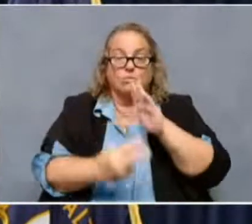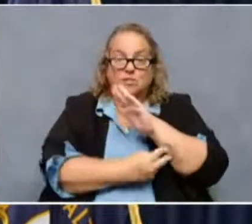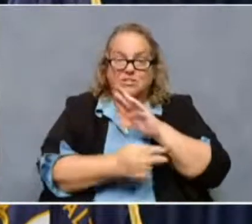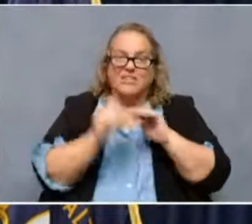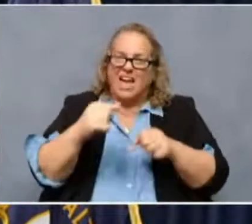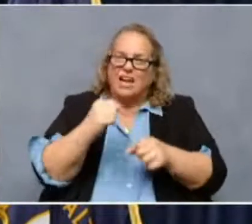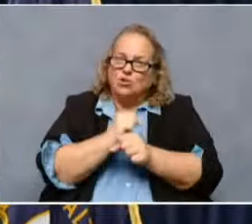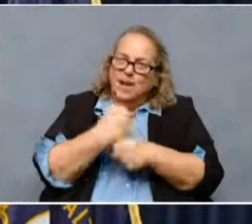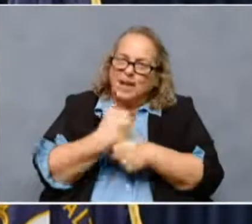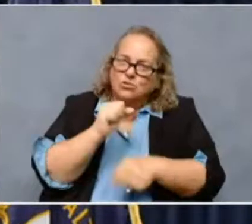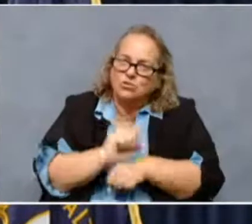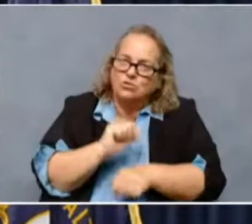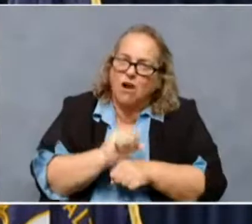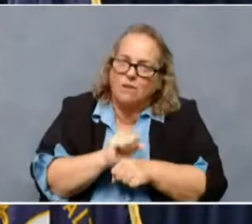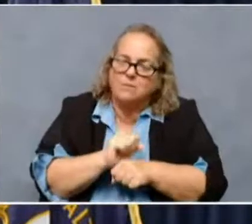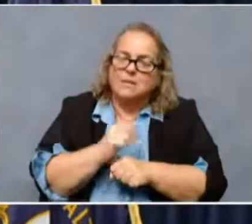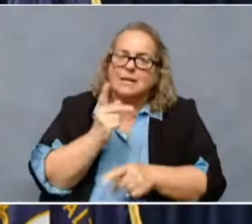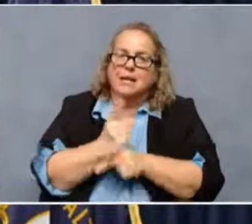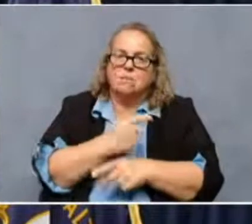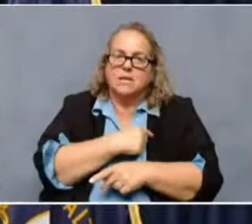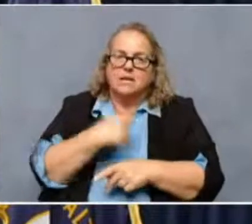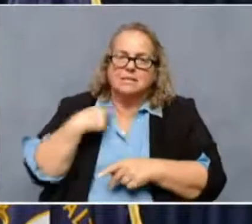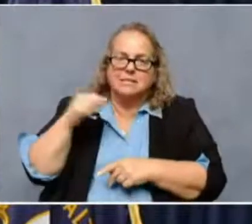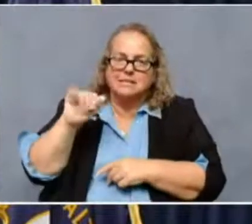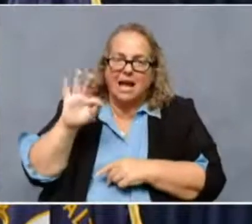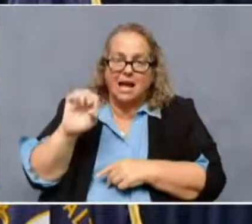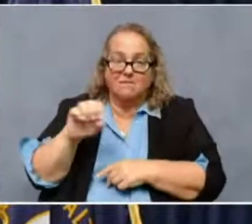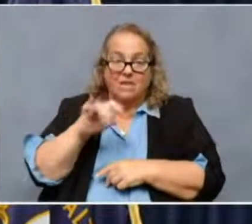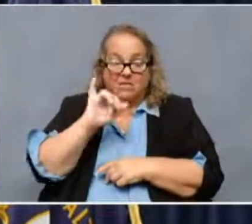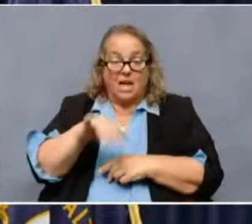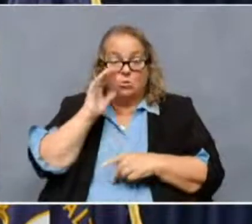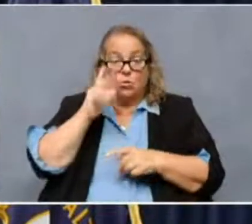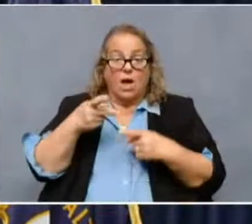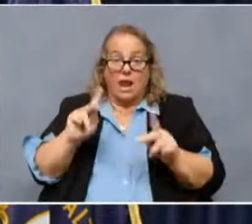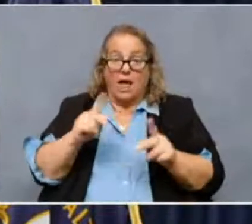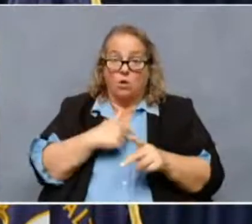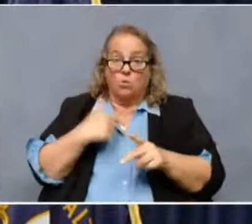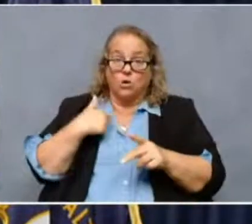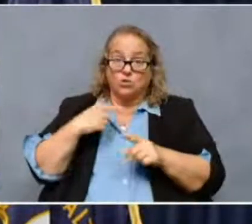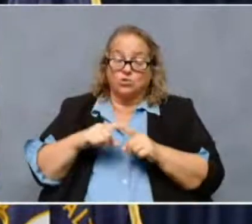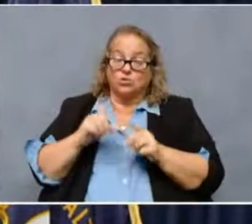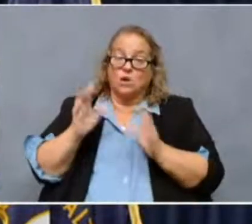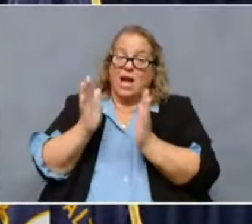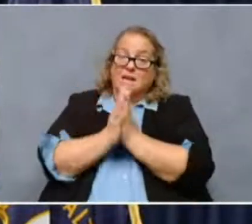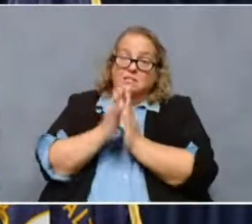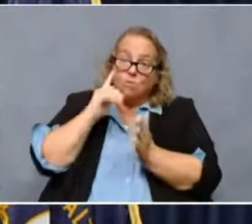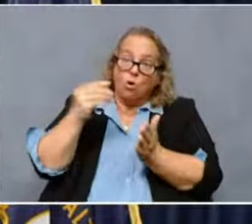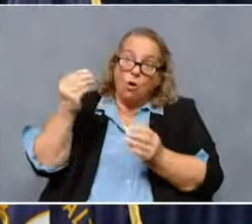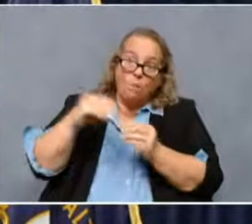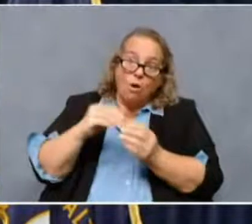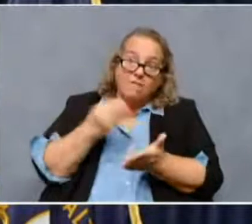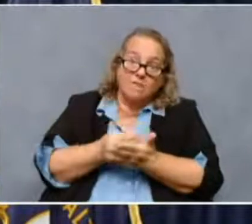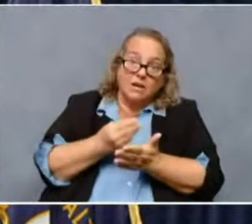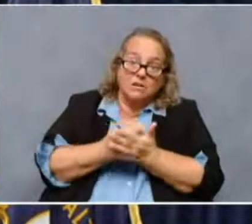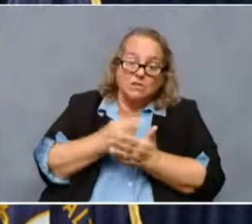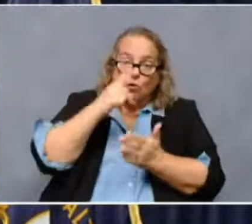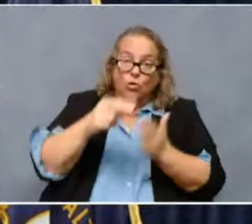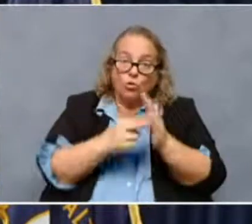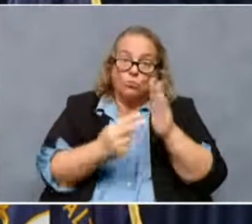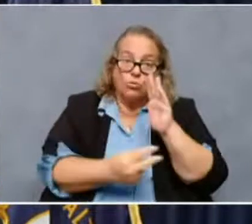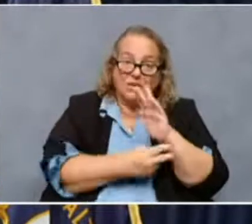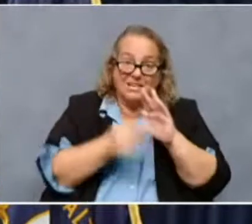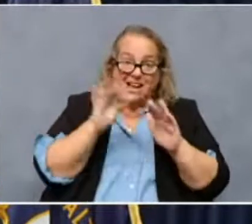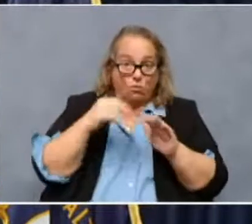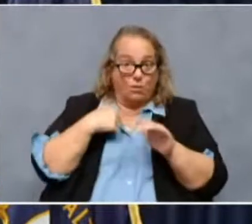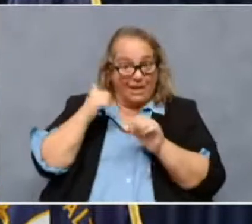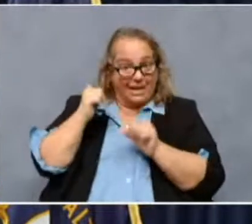infrastructure bill would allow us to apply for significant funds for the Brent Spence Bridge. And if we were able to get the funding that I think we can,